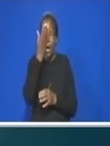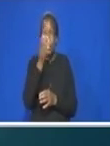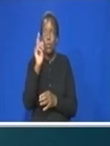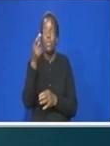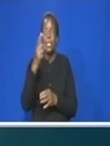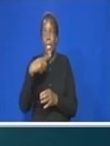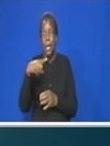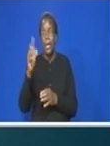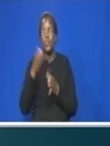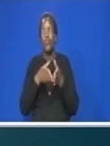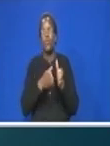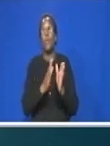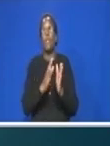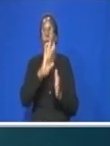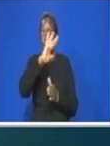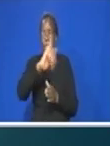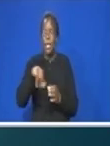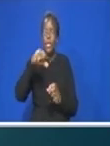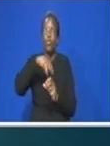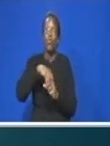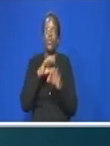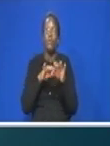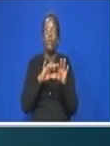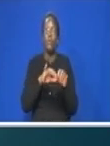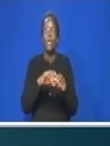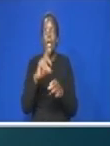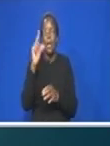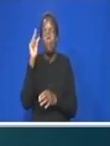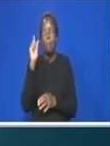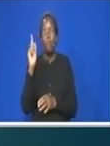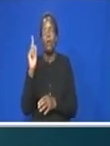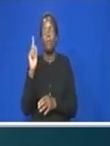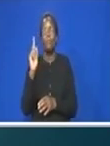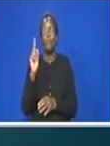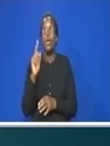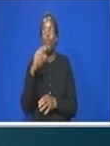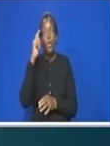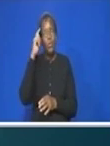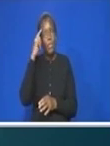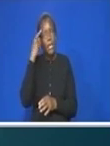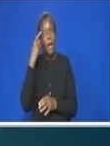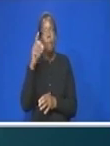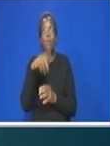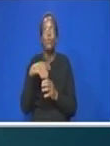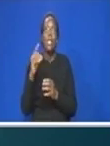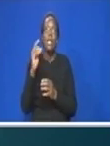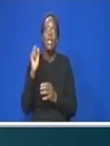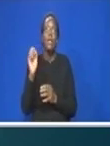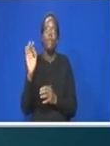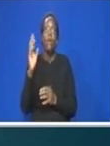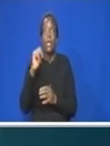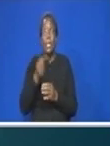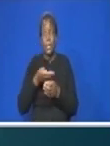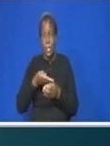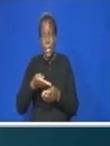way. They include the following. Number 1, when you think about define, we are simply saying it is